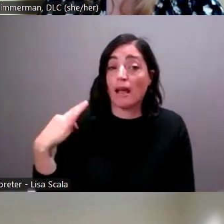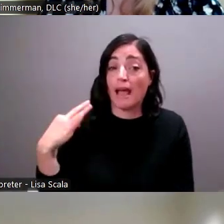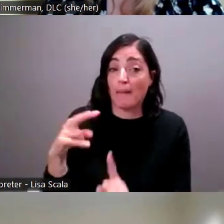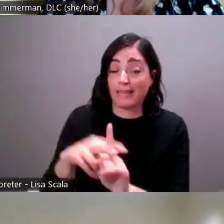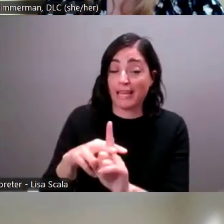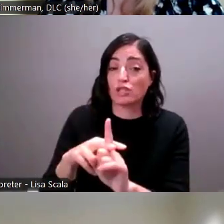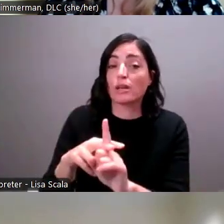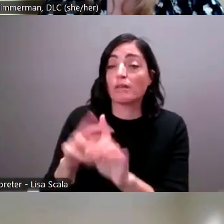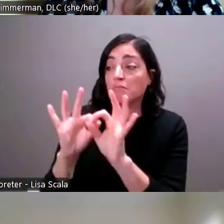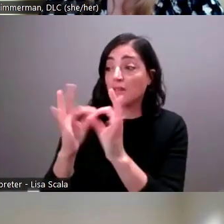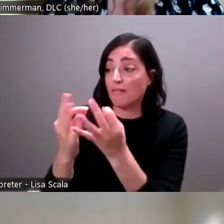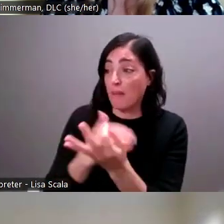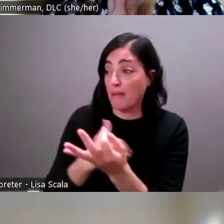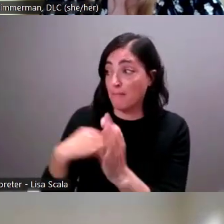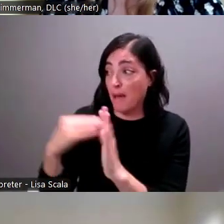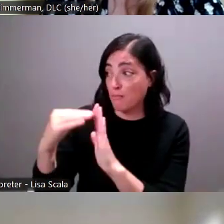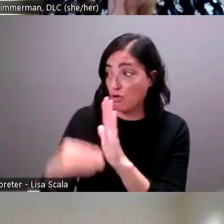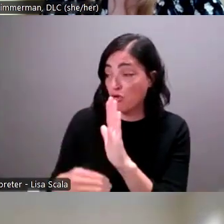by a family member, say,